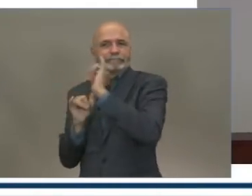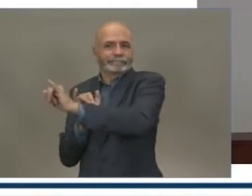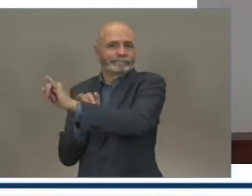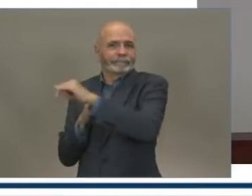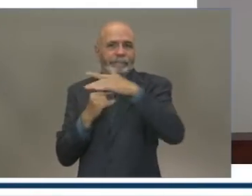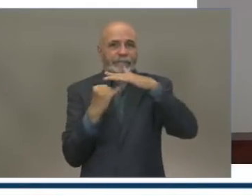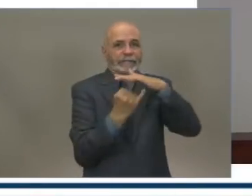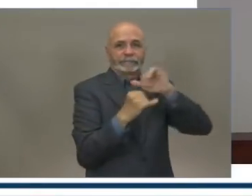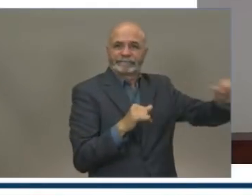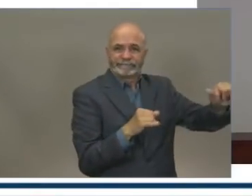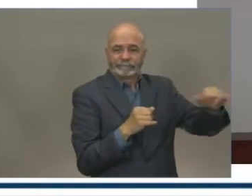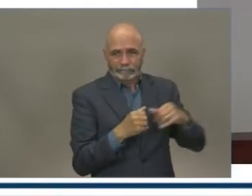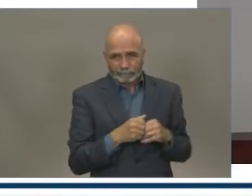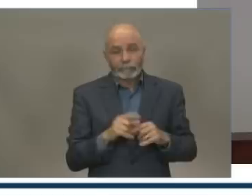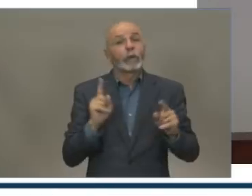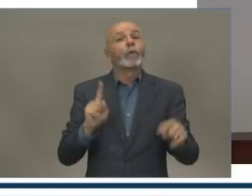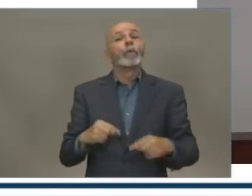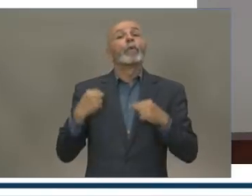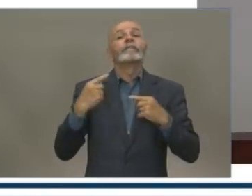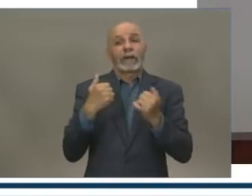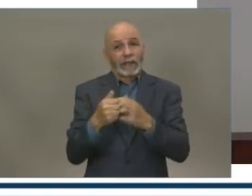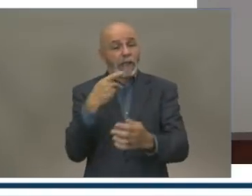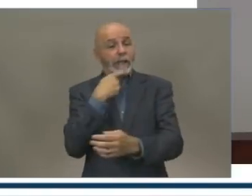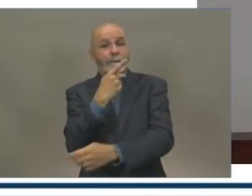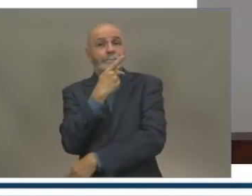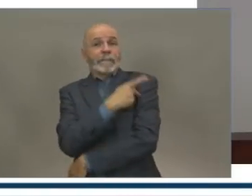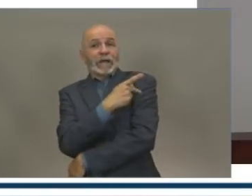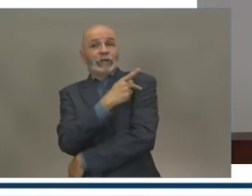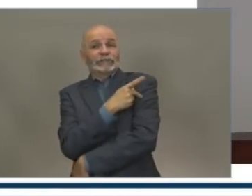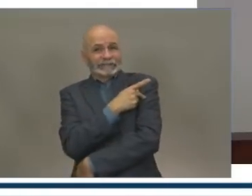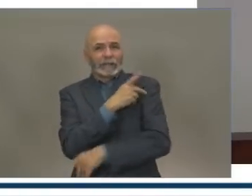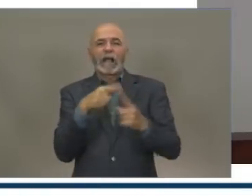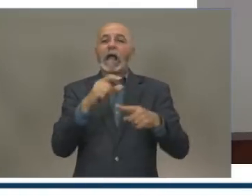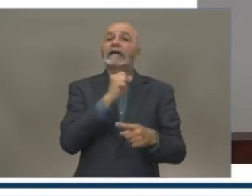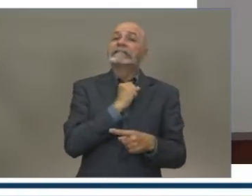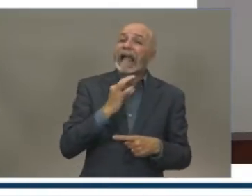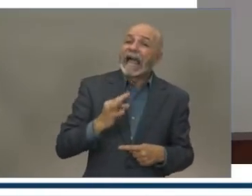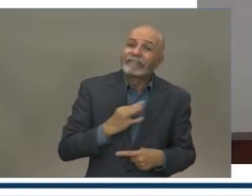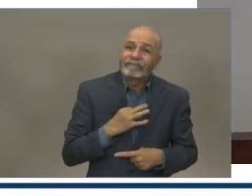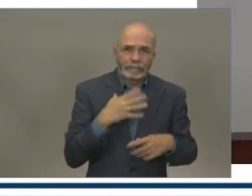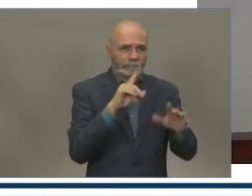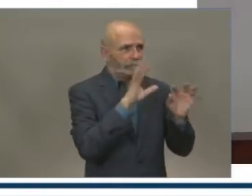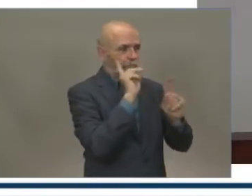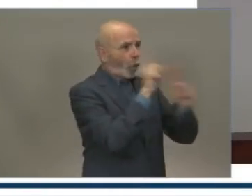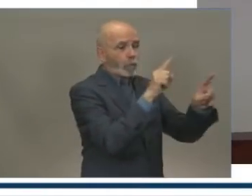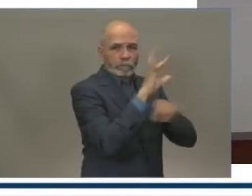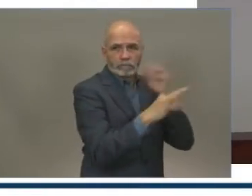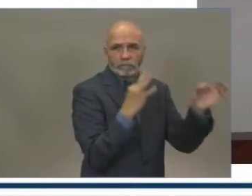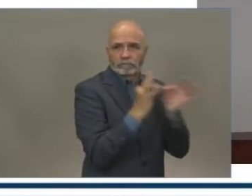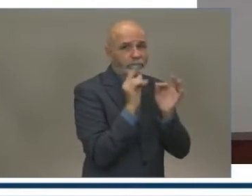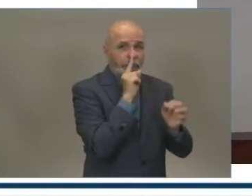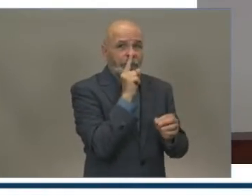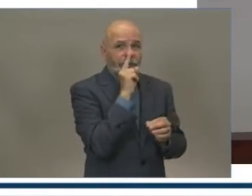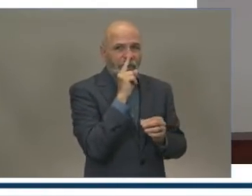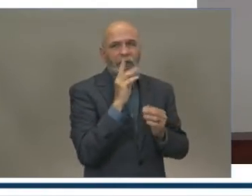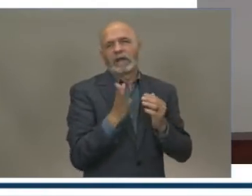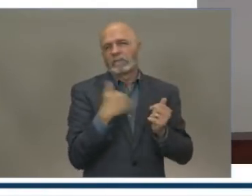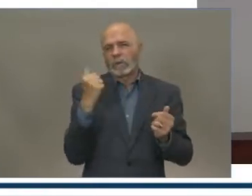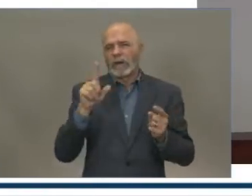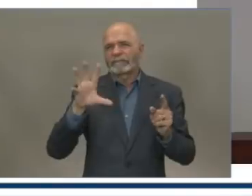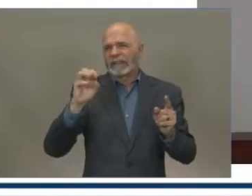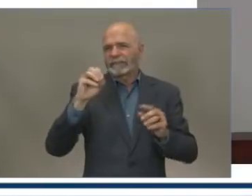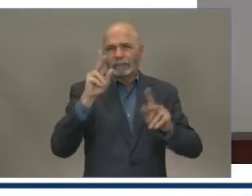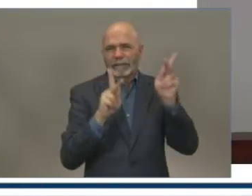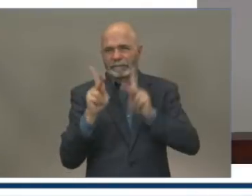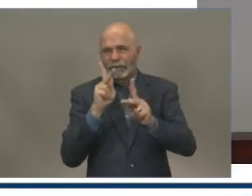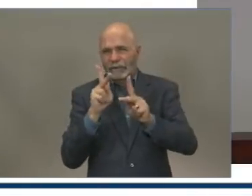than 50 inpatient staff and physicians have been tested. An outbreak management team has been established to support